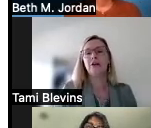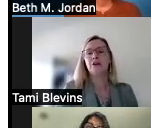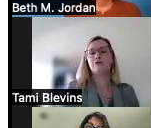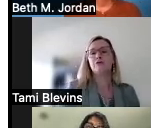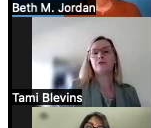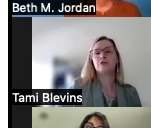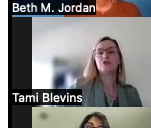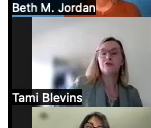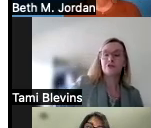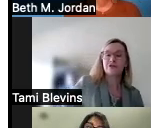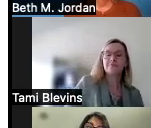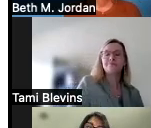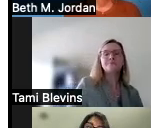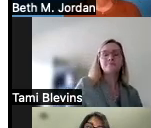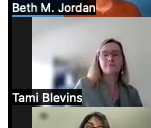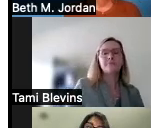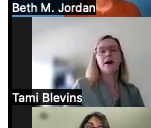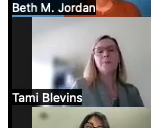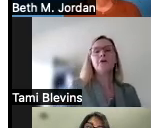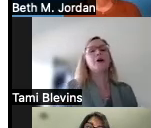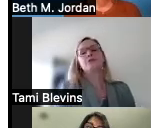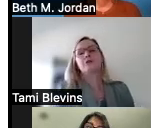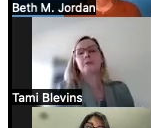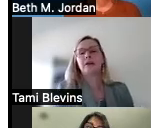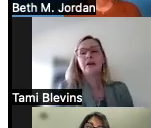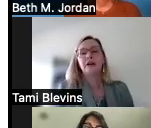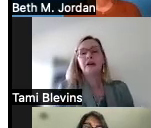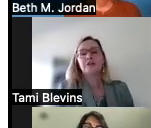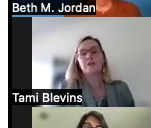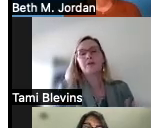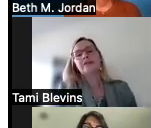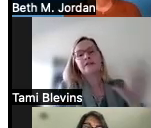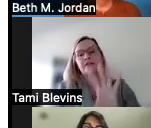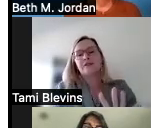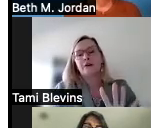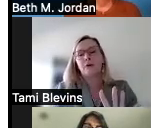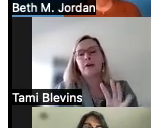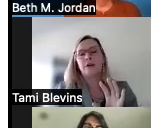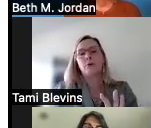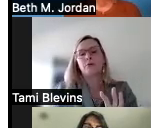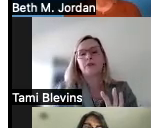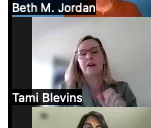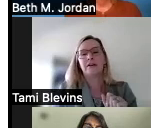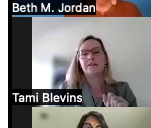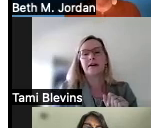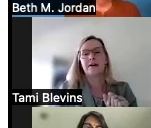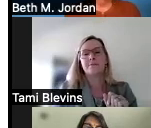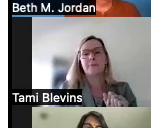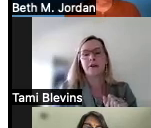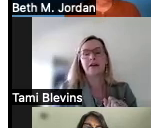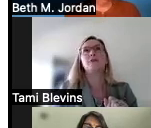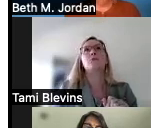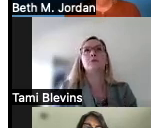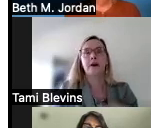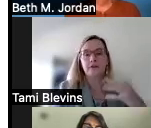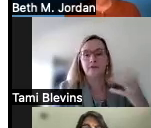acuity juveniles mental health treatment. So the reason this is so important is,